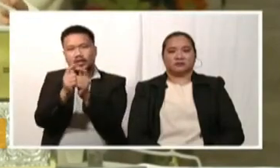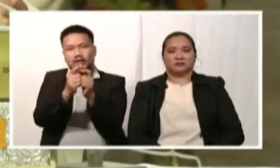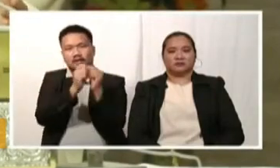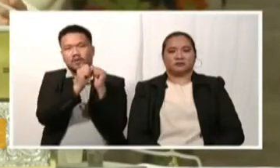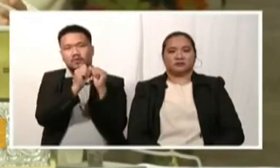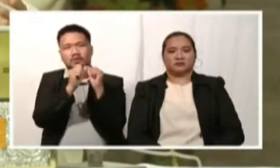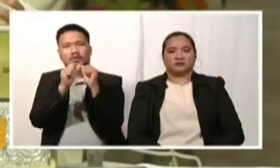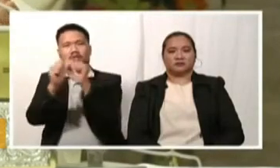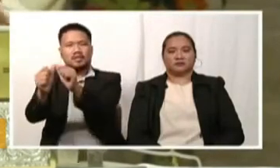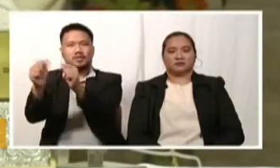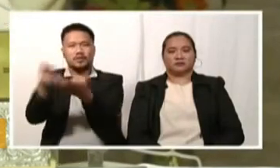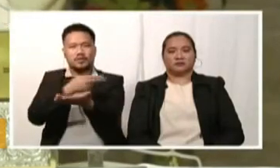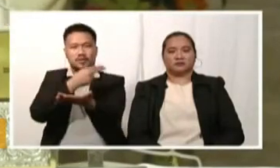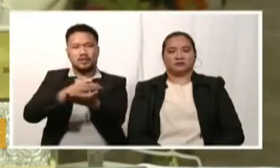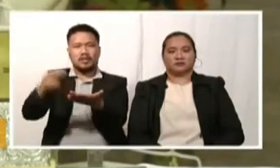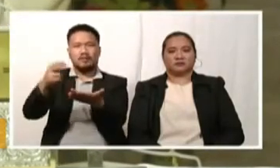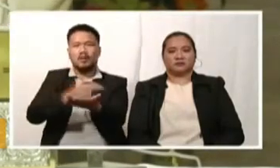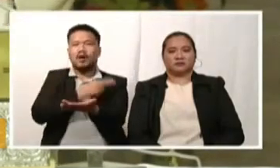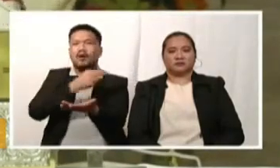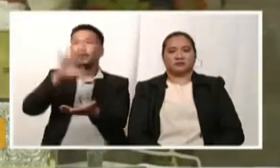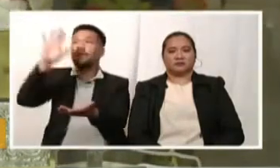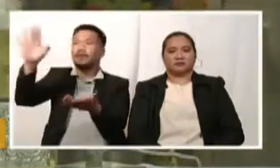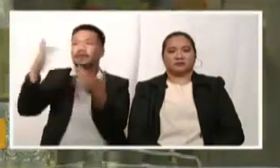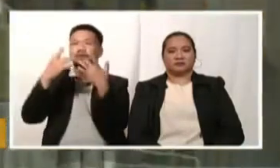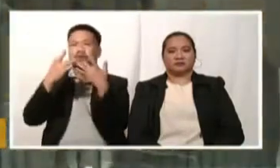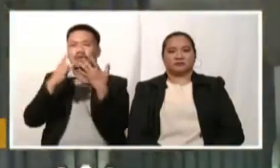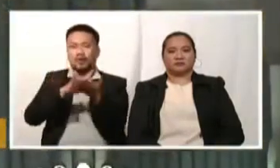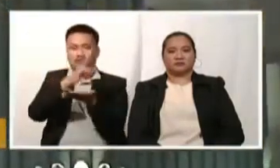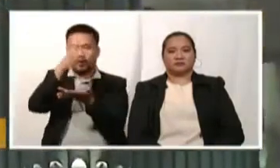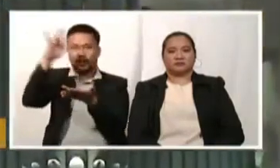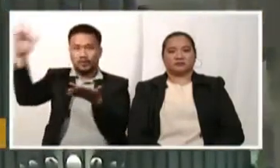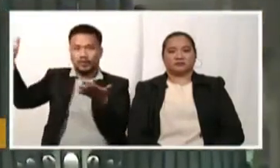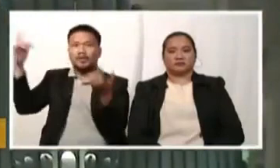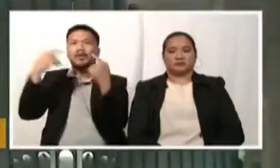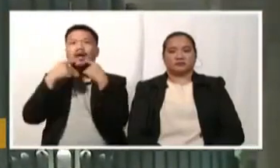of your glory as they acclaim.